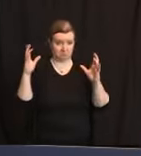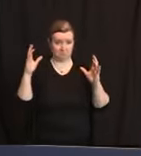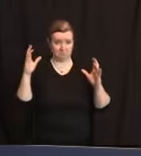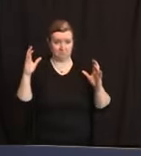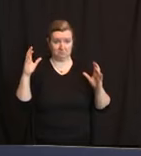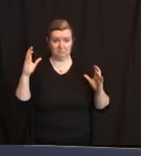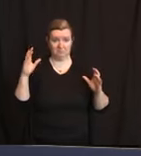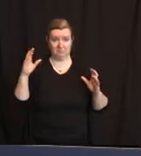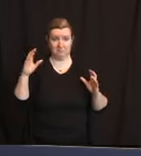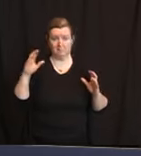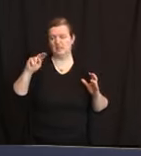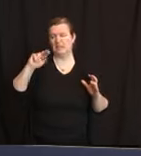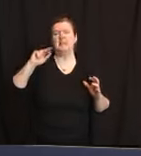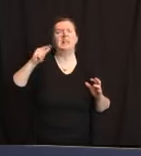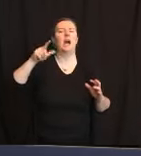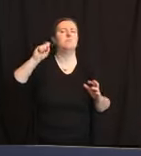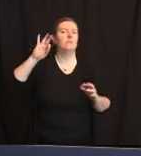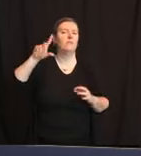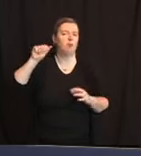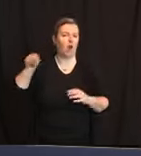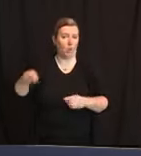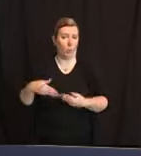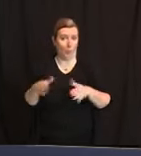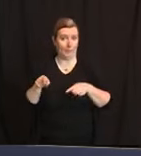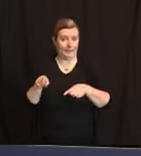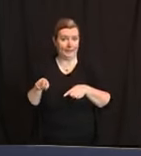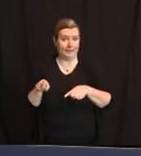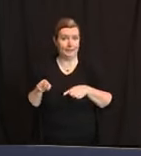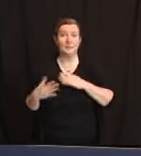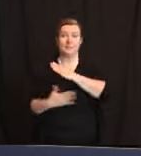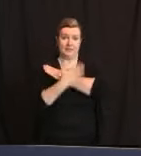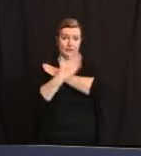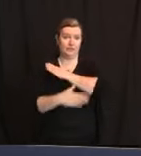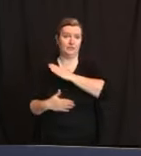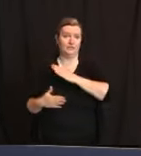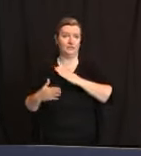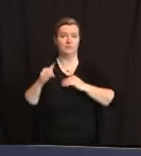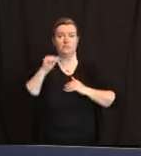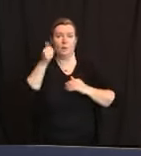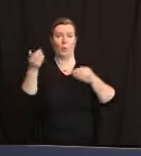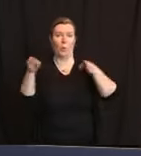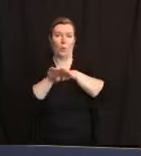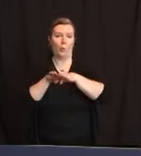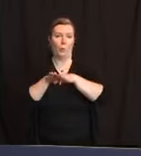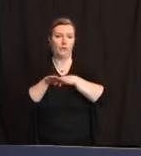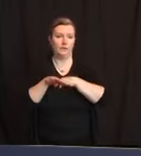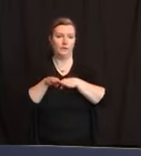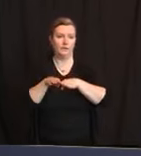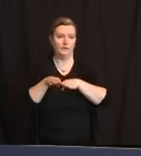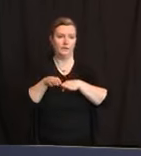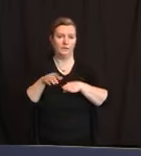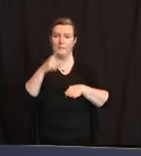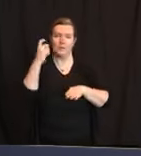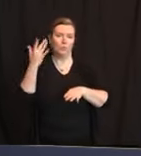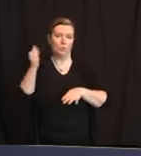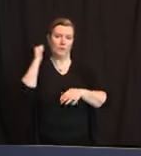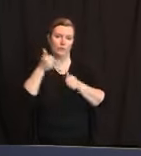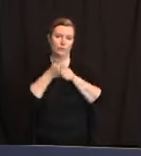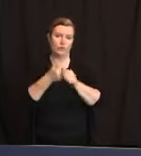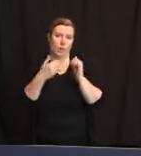where they opened the beach and had to close it because of non-compliant and them not following the rules. But as the governor